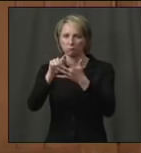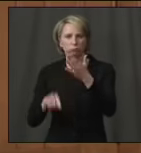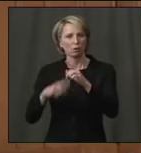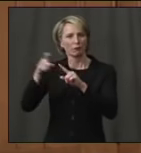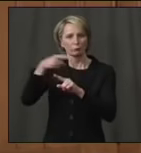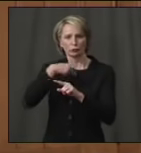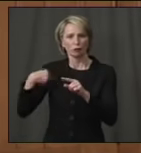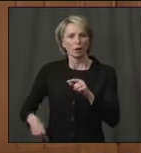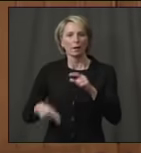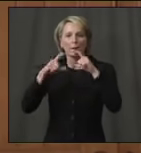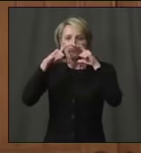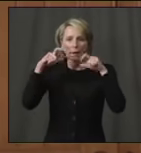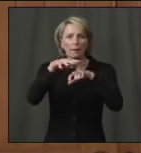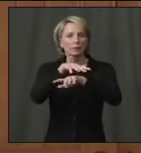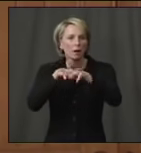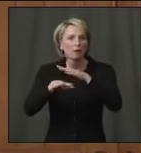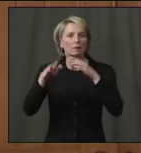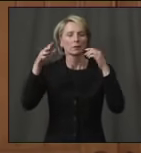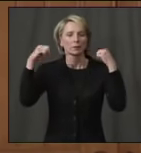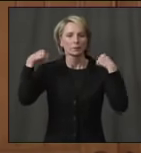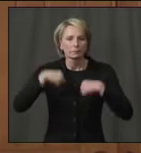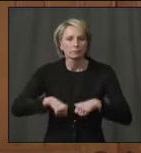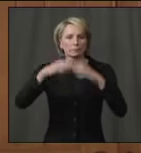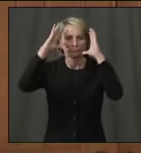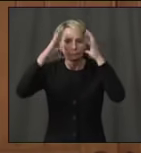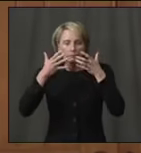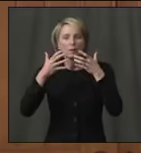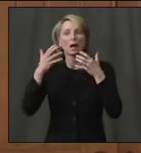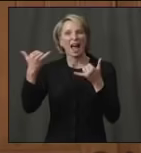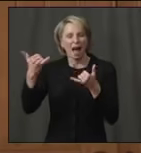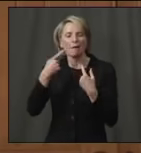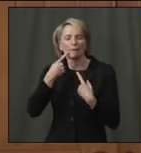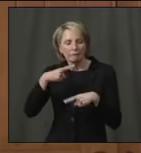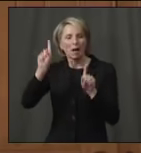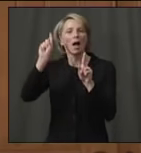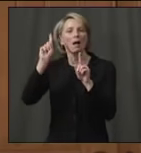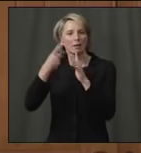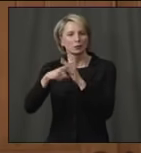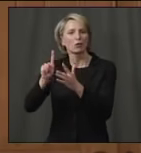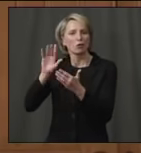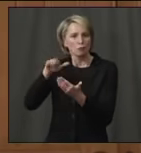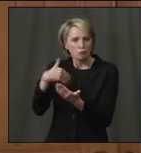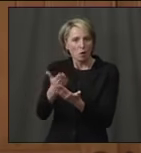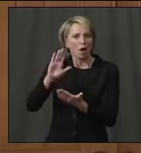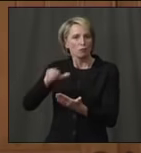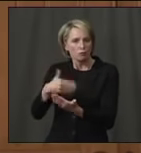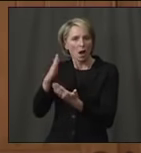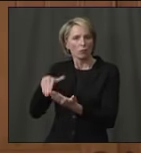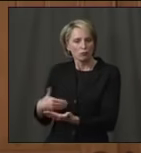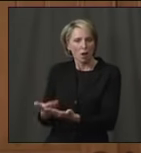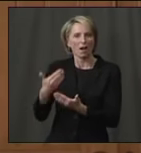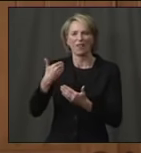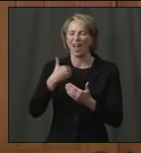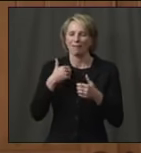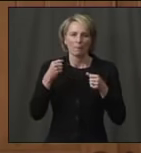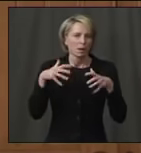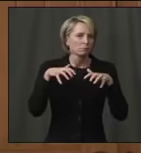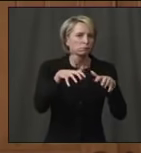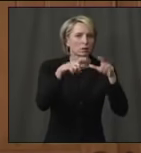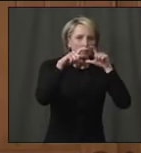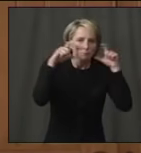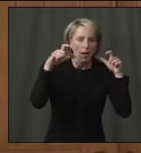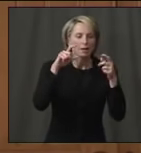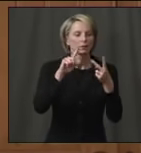Our mask supply is in very good shape. We've got over 3.5 million surgical masks and hundreds of thousands